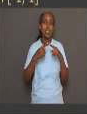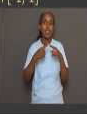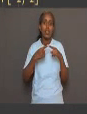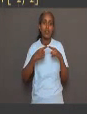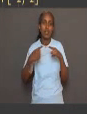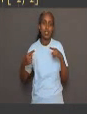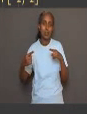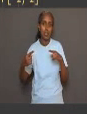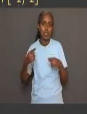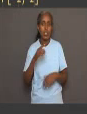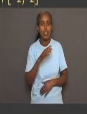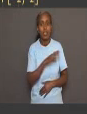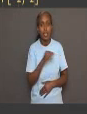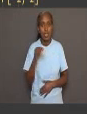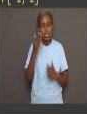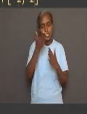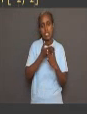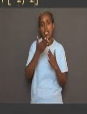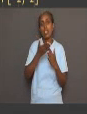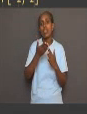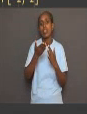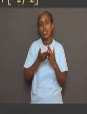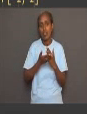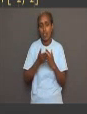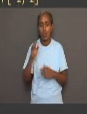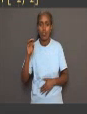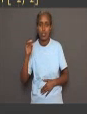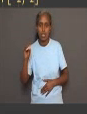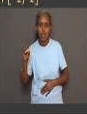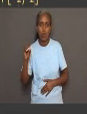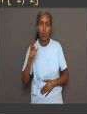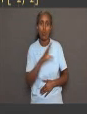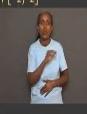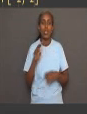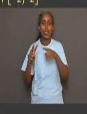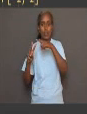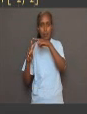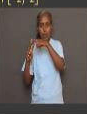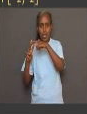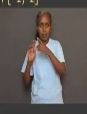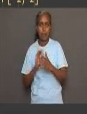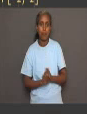invertible in the interval of 0 and pi.